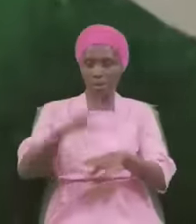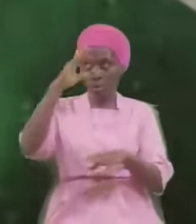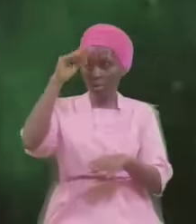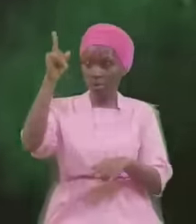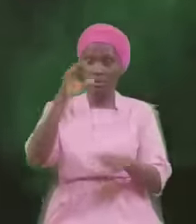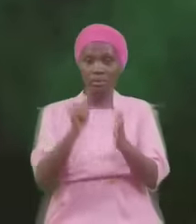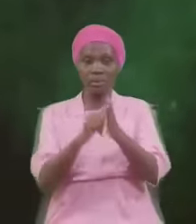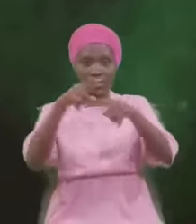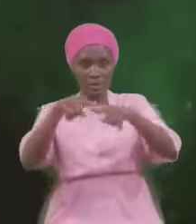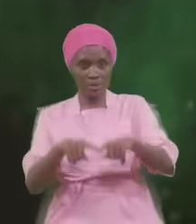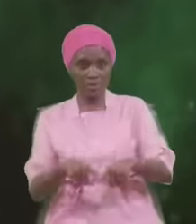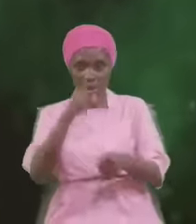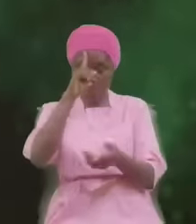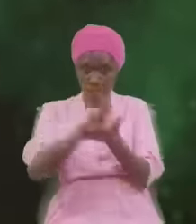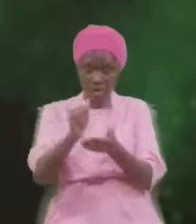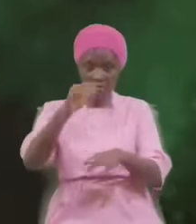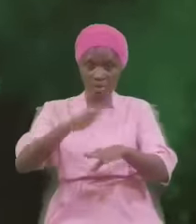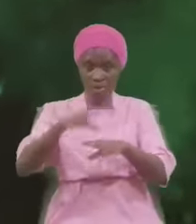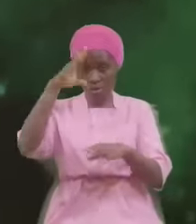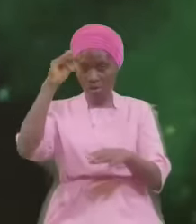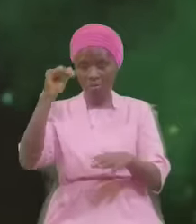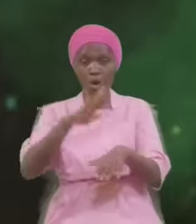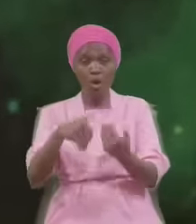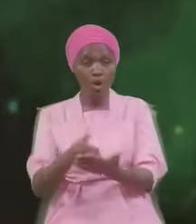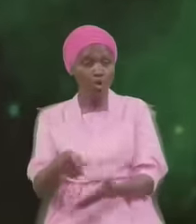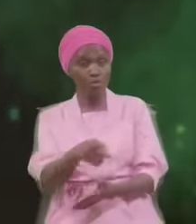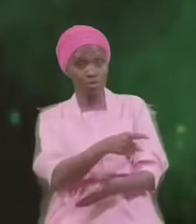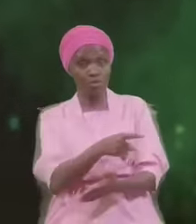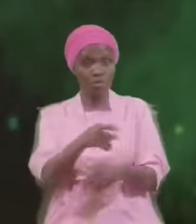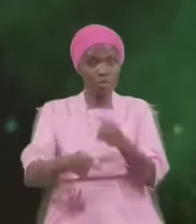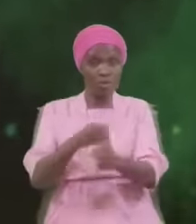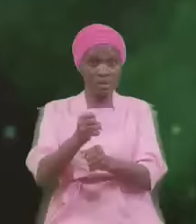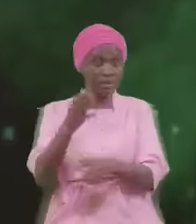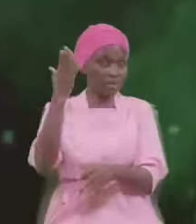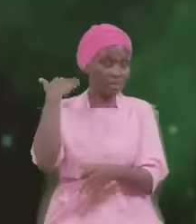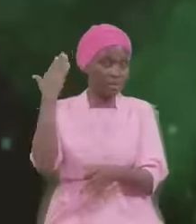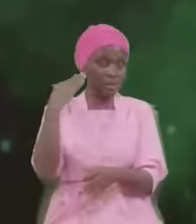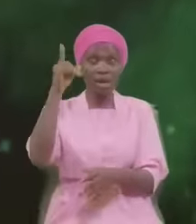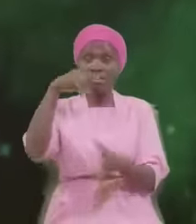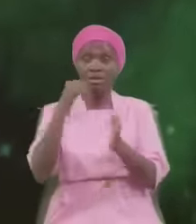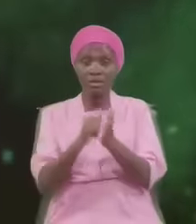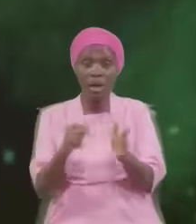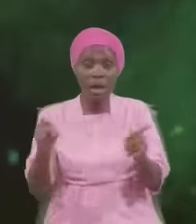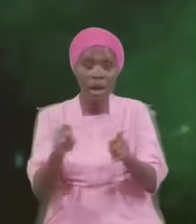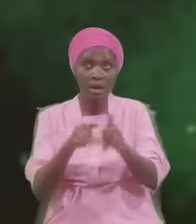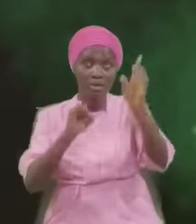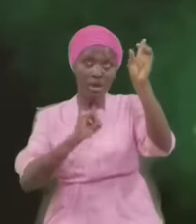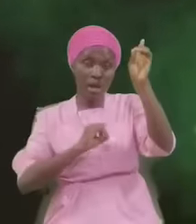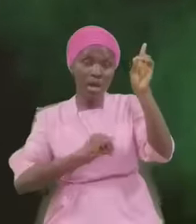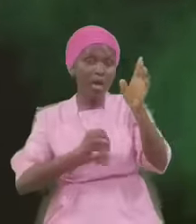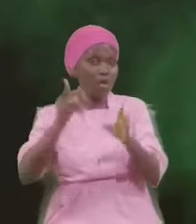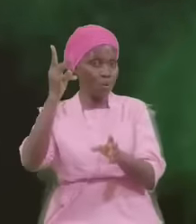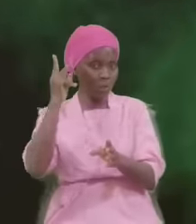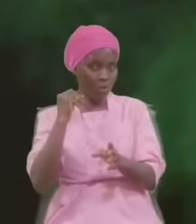him, confided in him. All those years in the past, he says, as I was with the